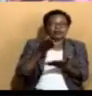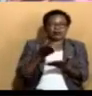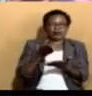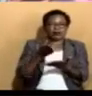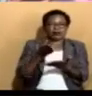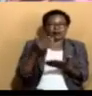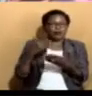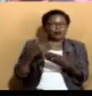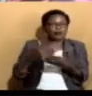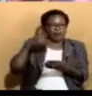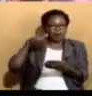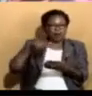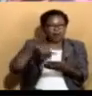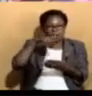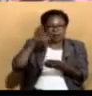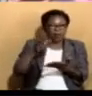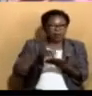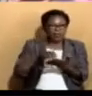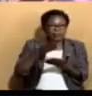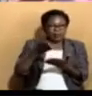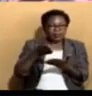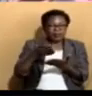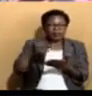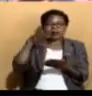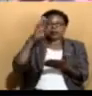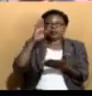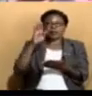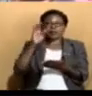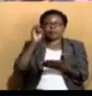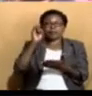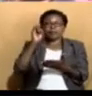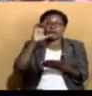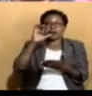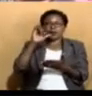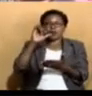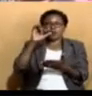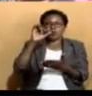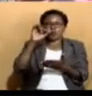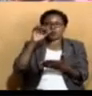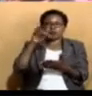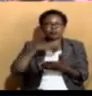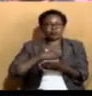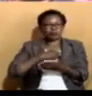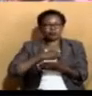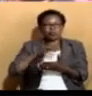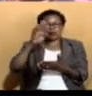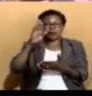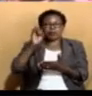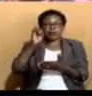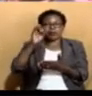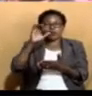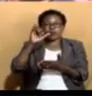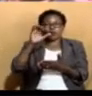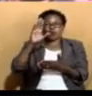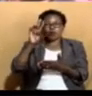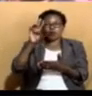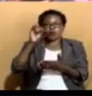There existed a case, the case of Biwott. I call it the Biwott case. Biwott versus